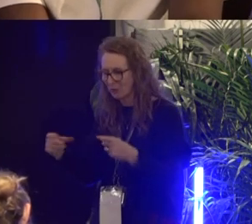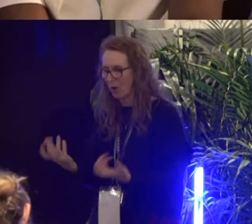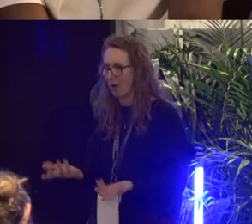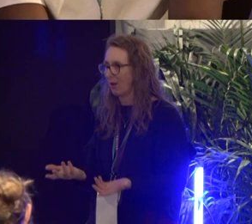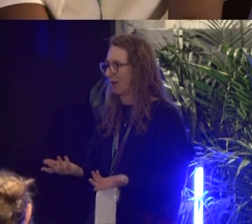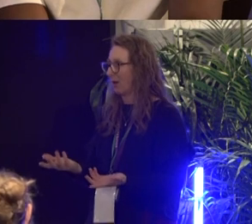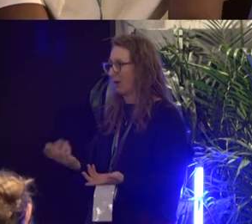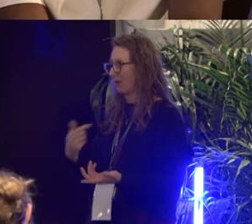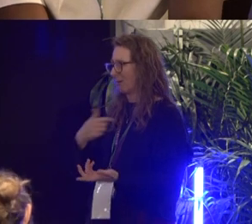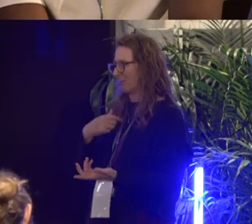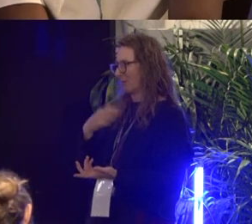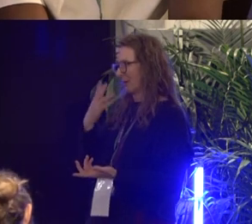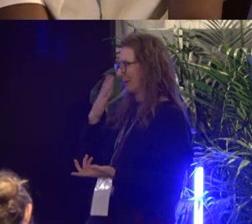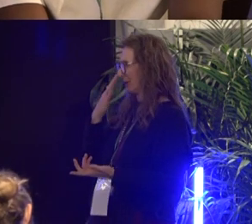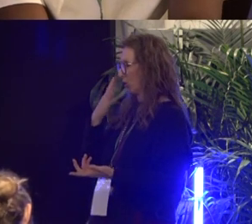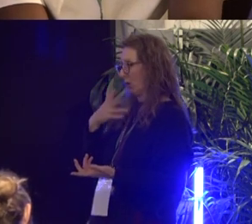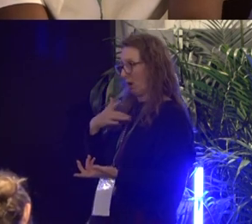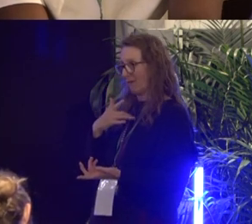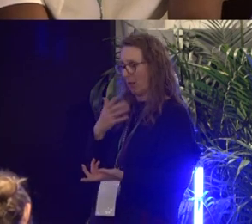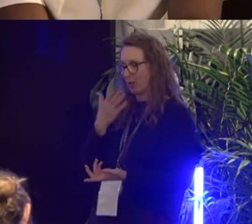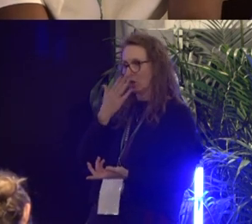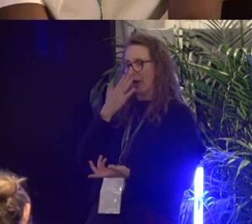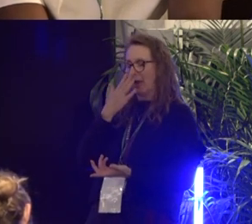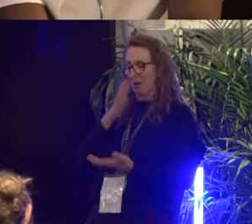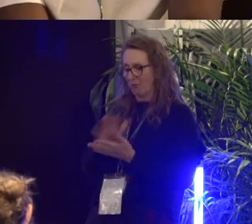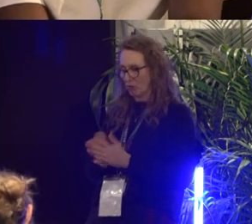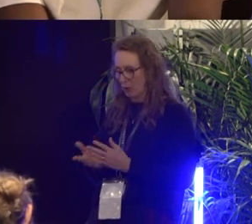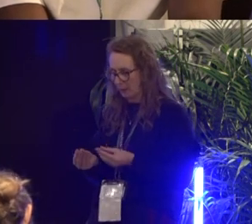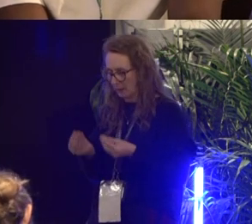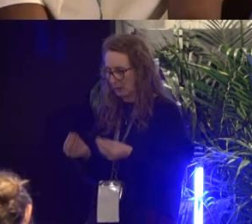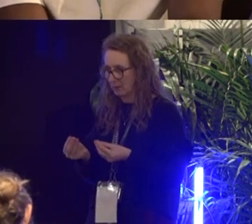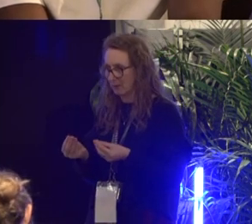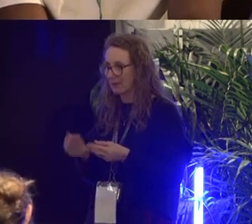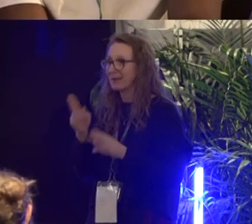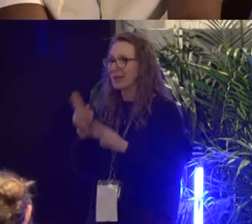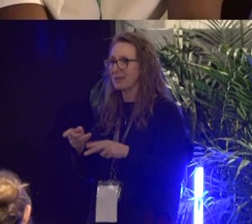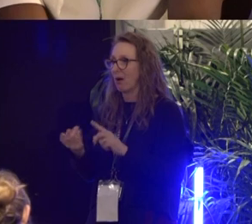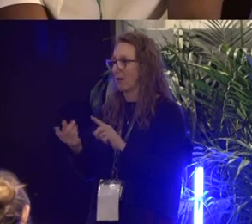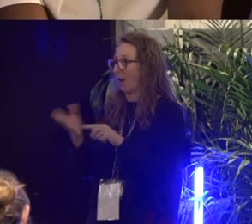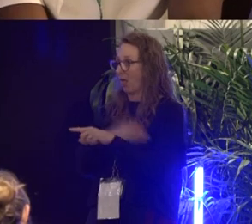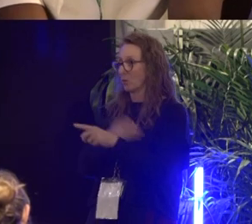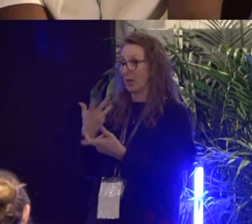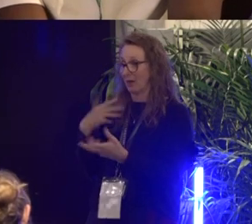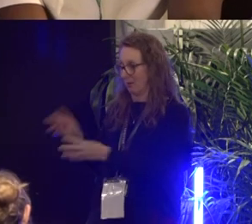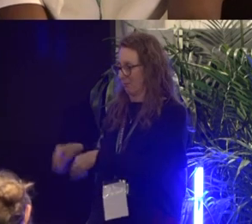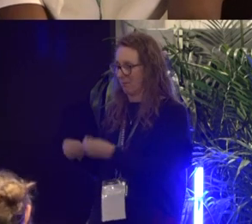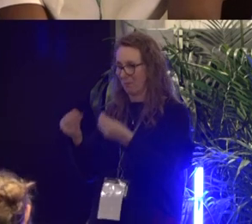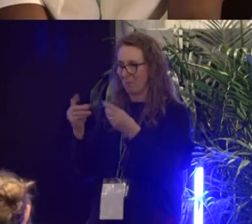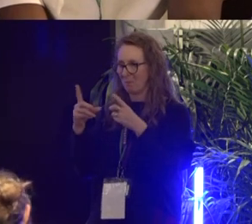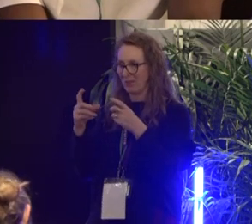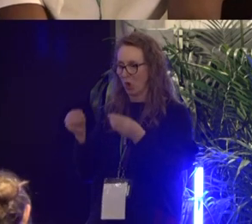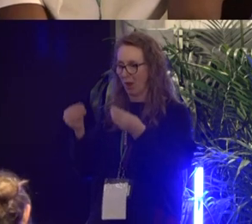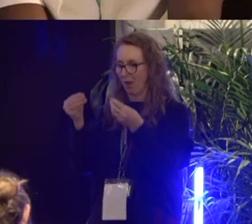And as a teenager, later on, I felt shame that I'd ruined the artifact. He died last week, and I found the picture out. And it made me